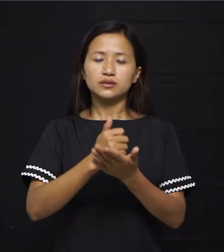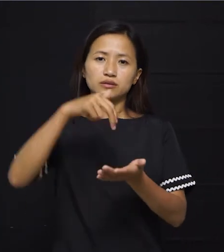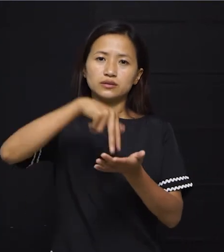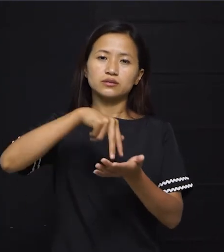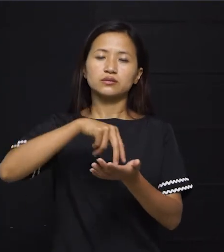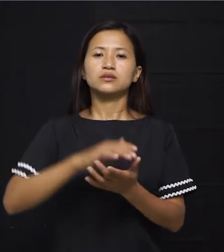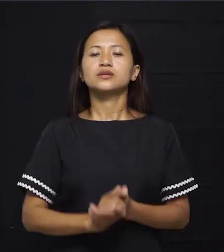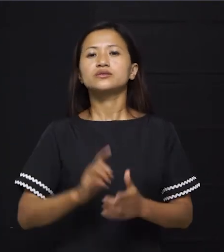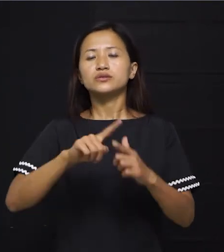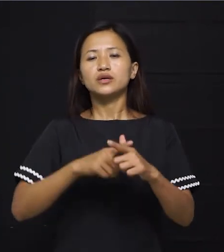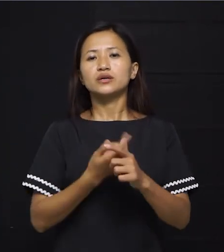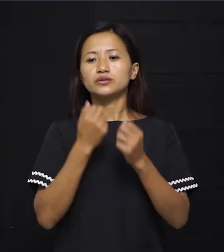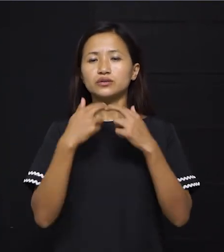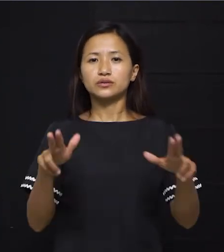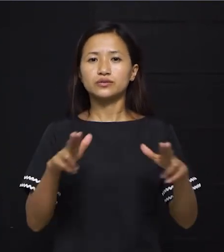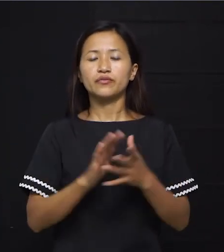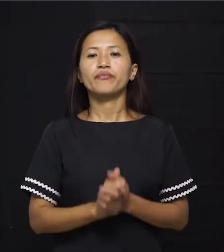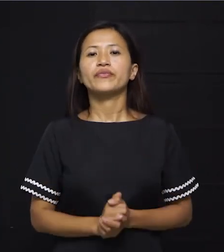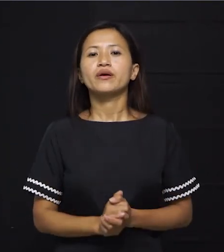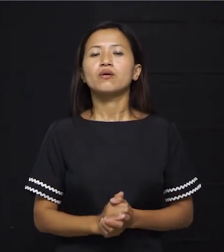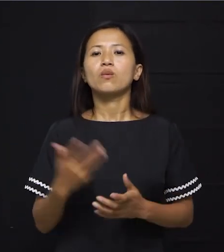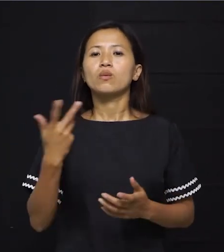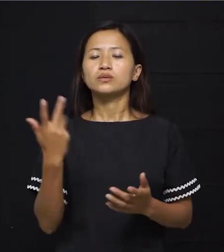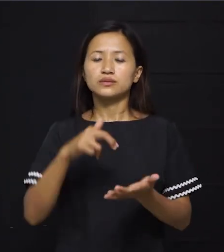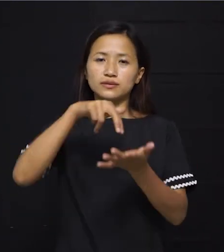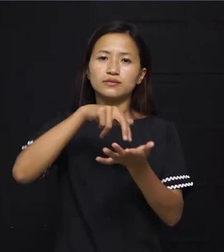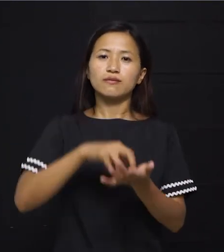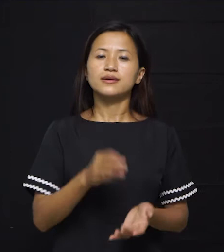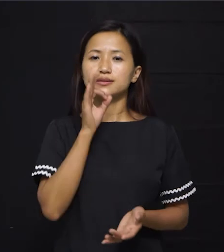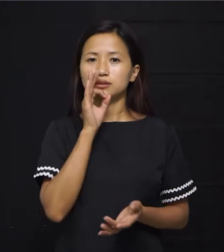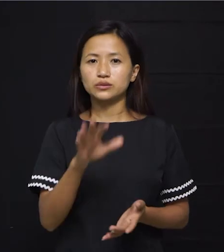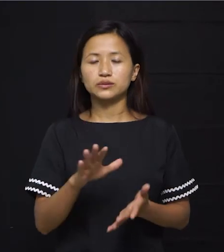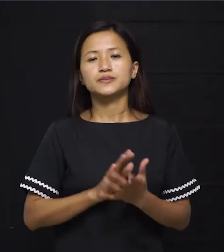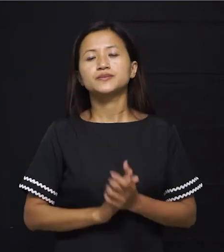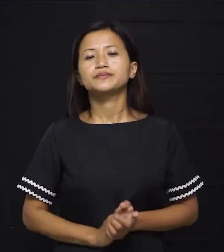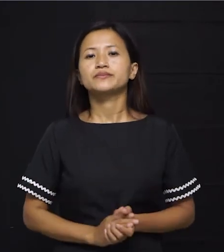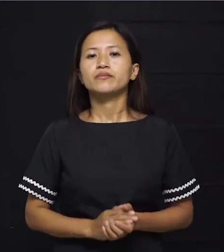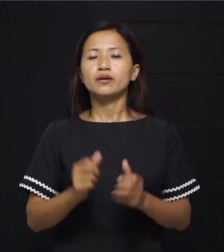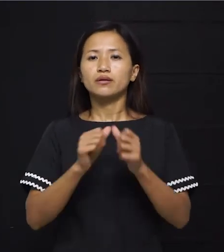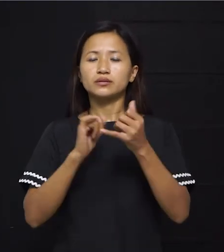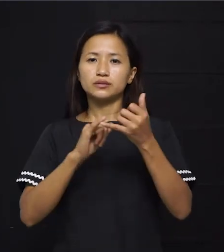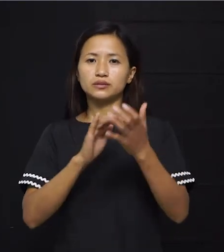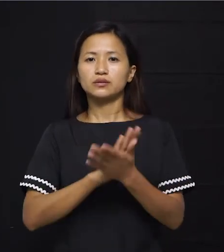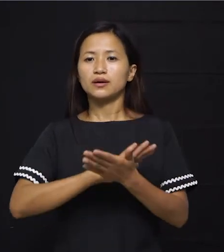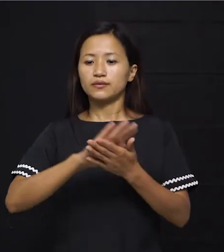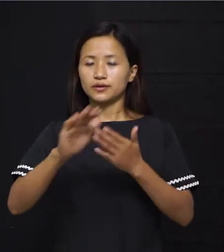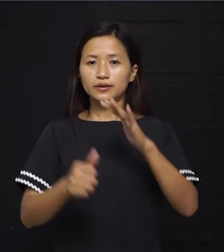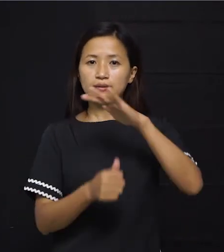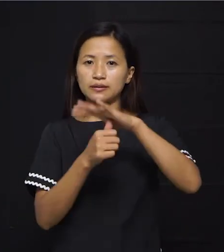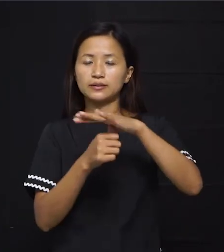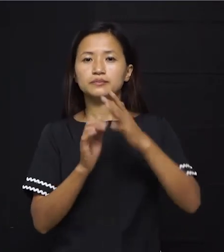for justice and he had to stand for what is truth. Because assuming the position of the head punch,